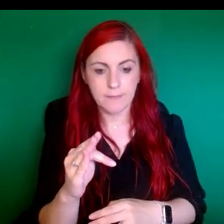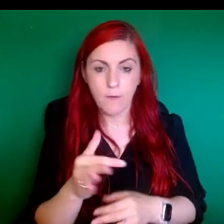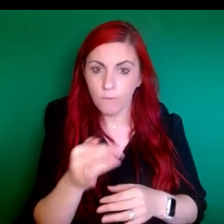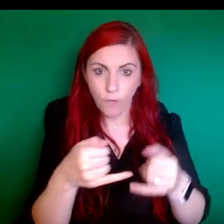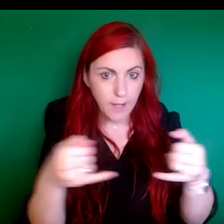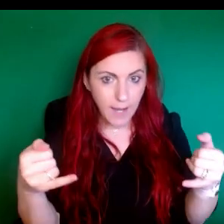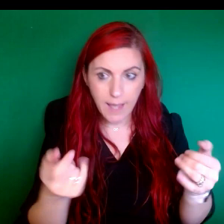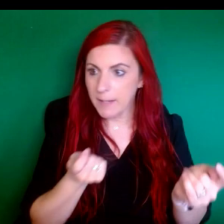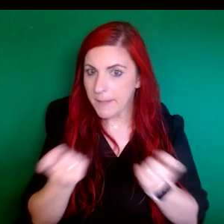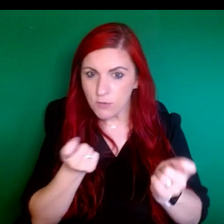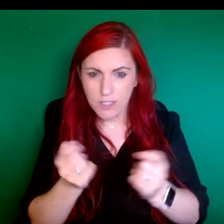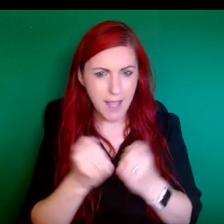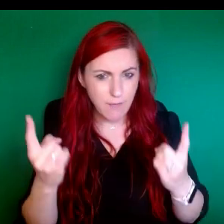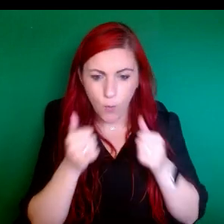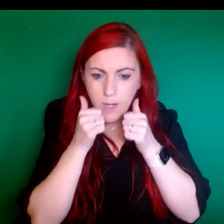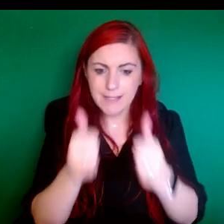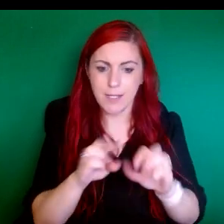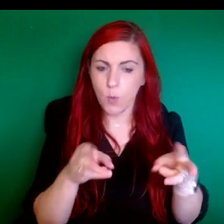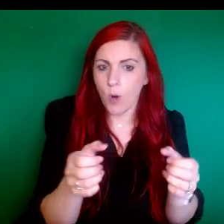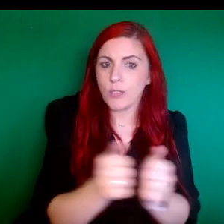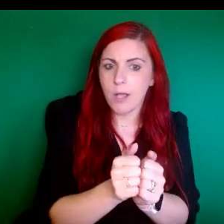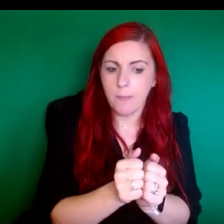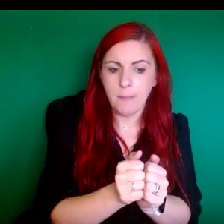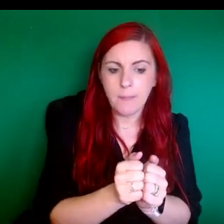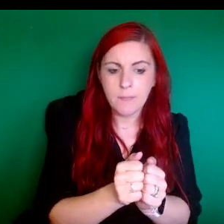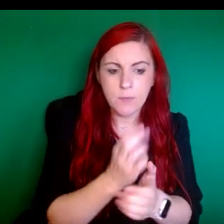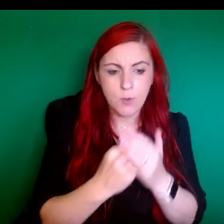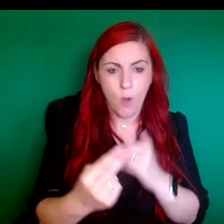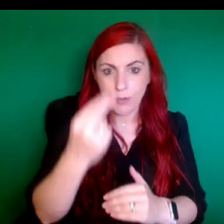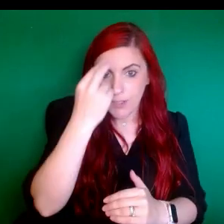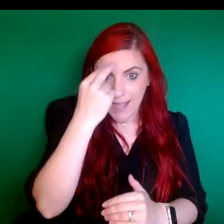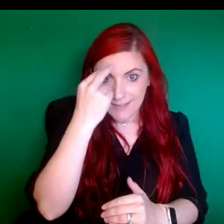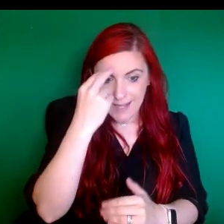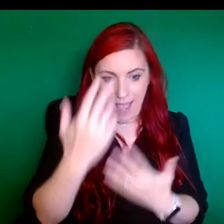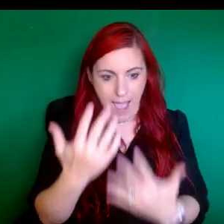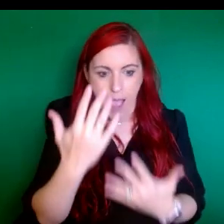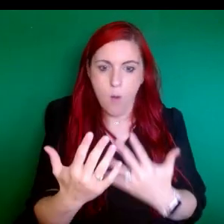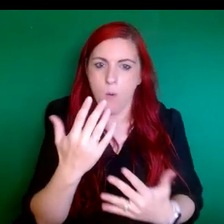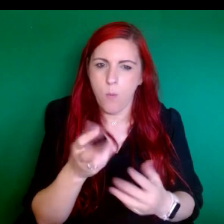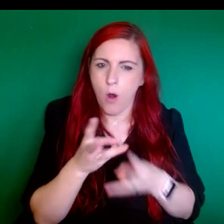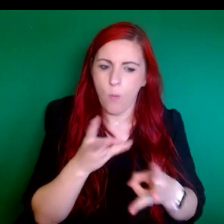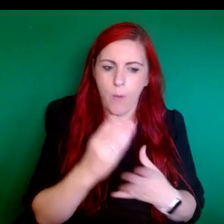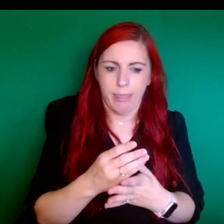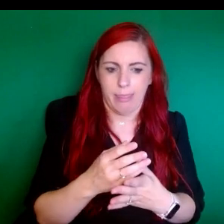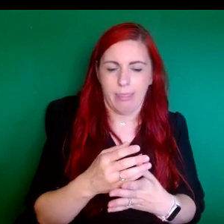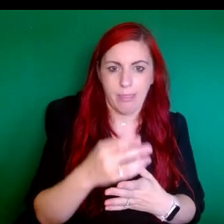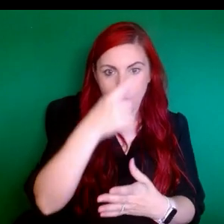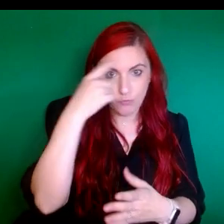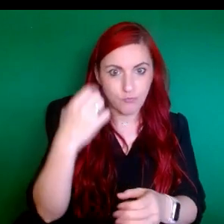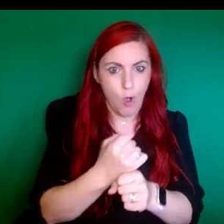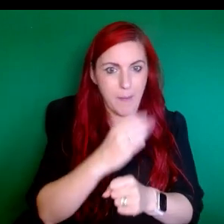achievement that I think reflects COPE Galway's ability to exceed expectations despite its scale. But what does this mean? COPE